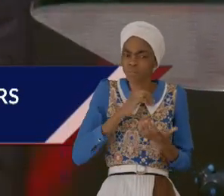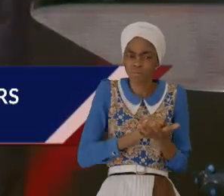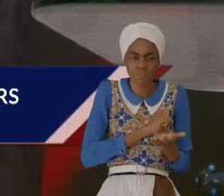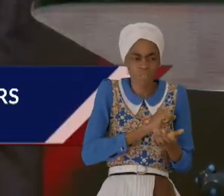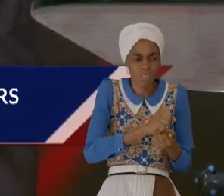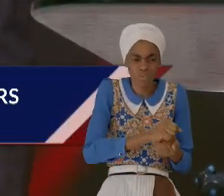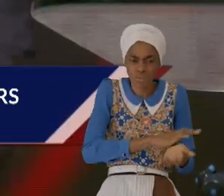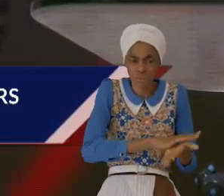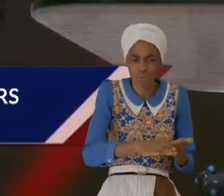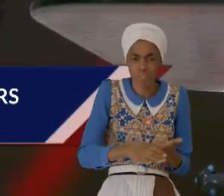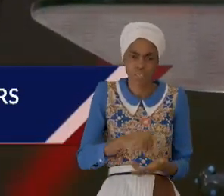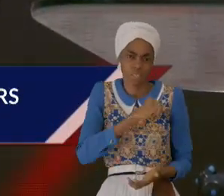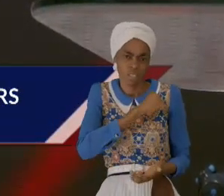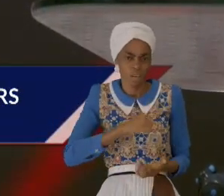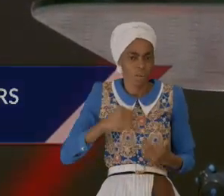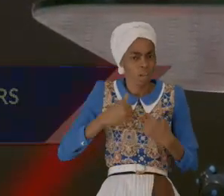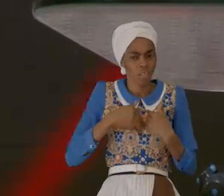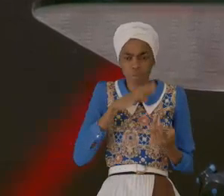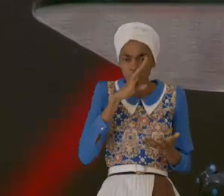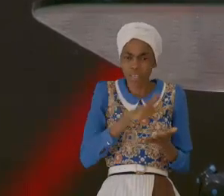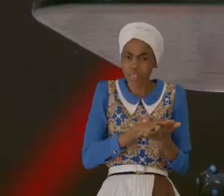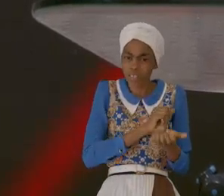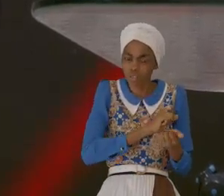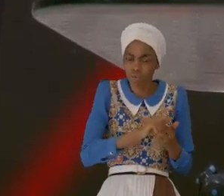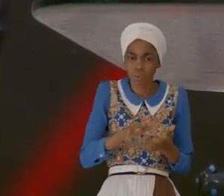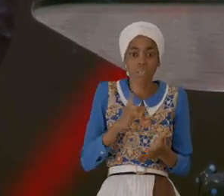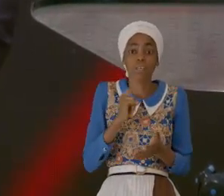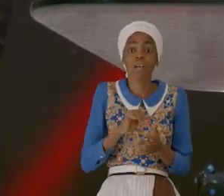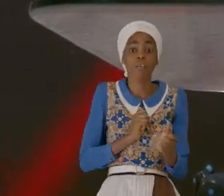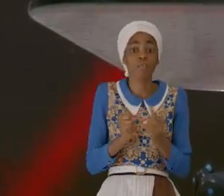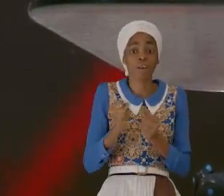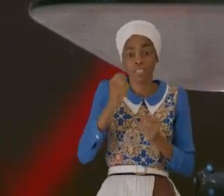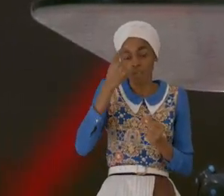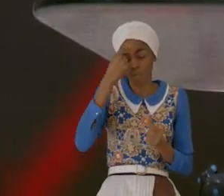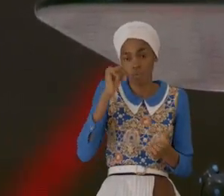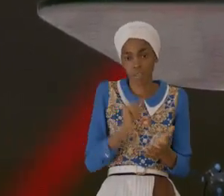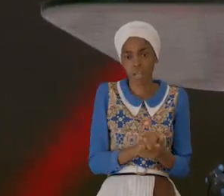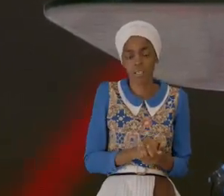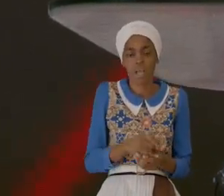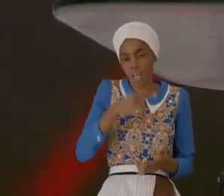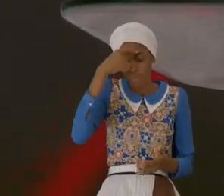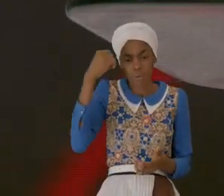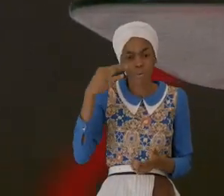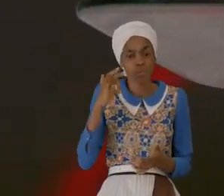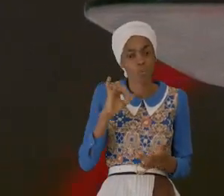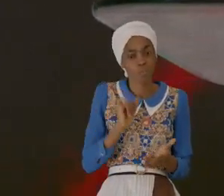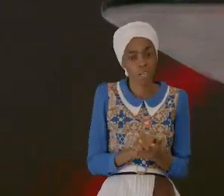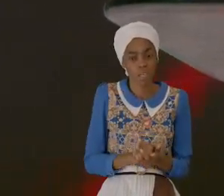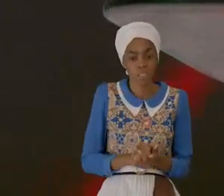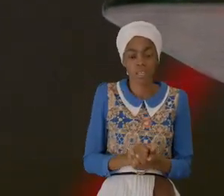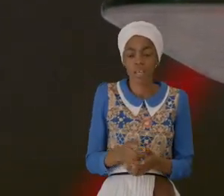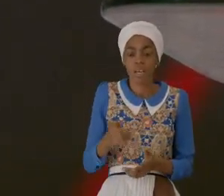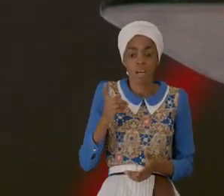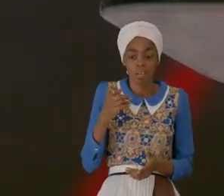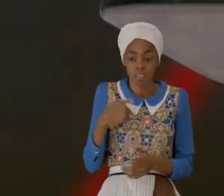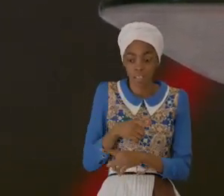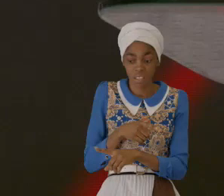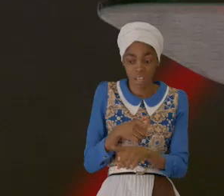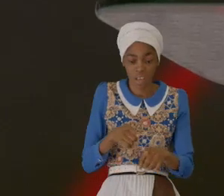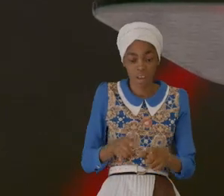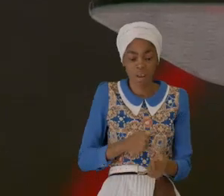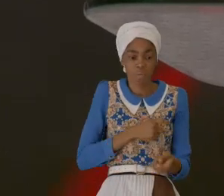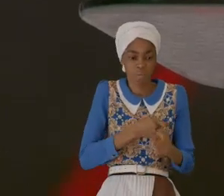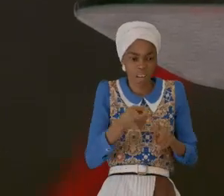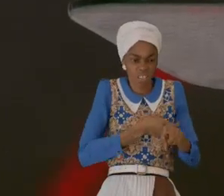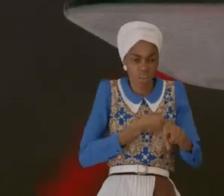circumcision abolished, they must fight for that. And because of that, they persecute the